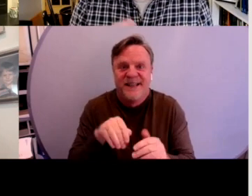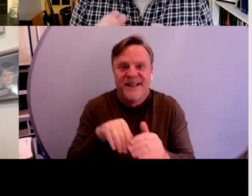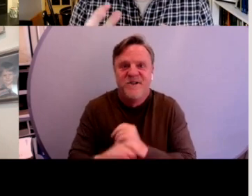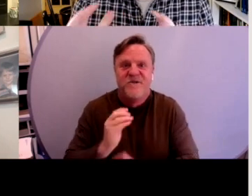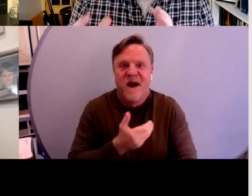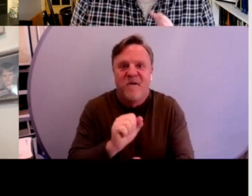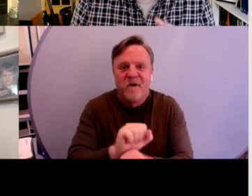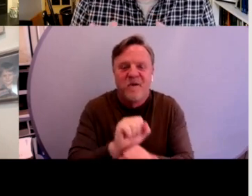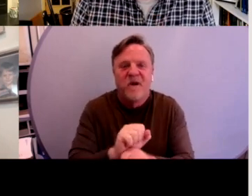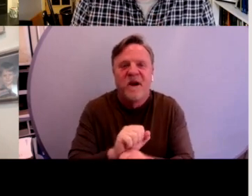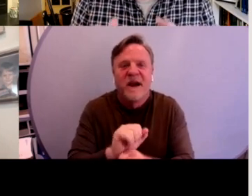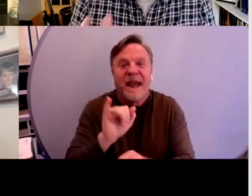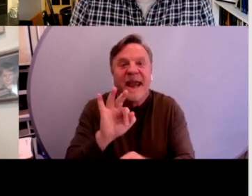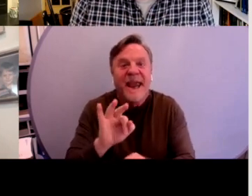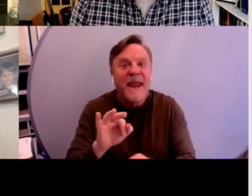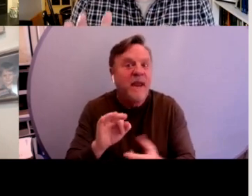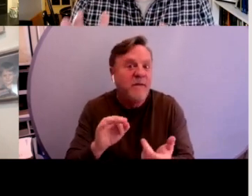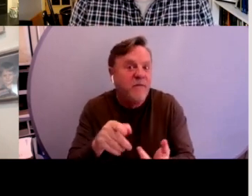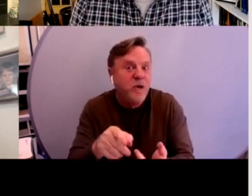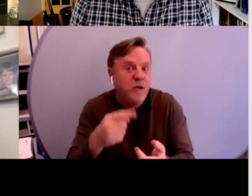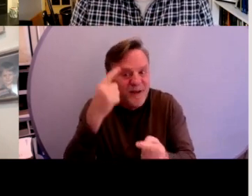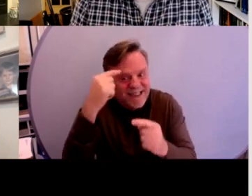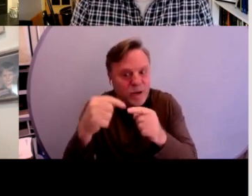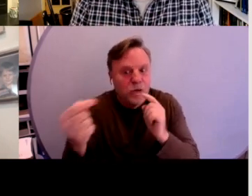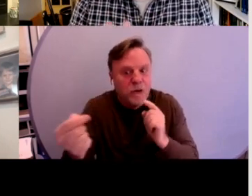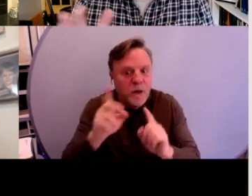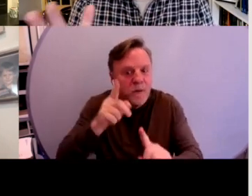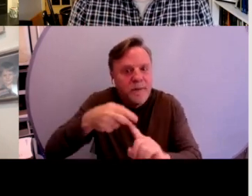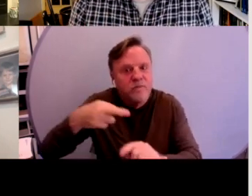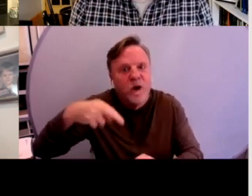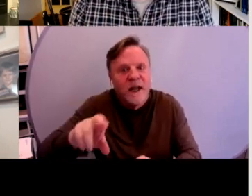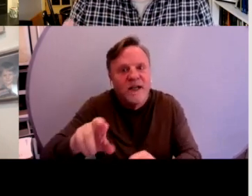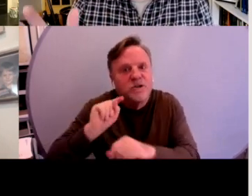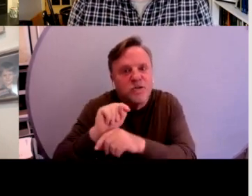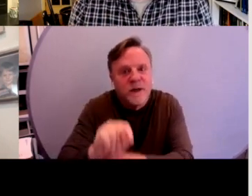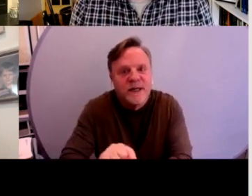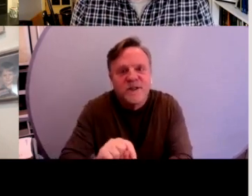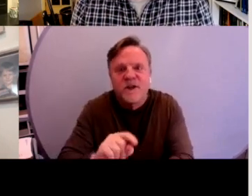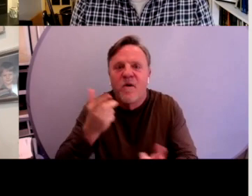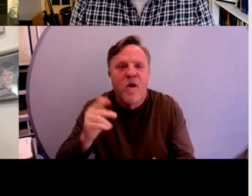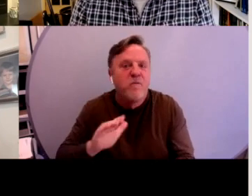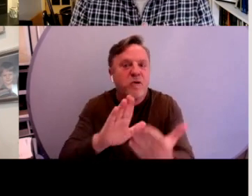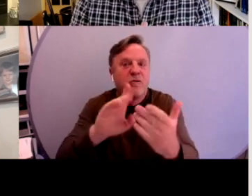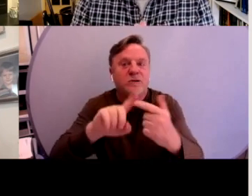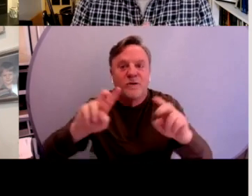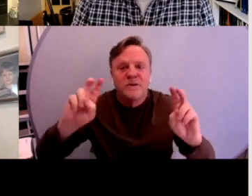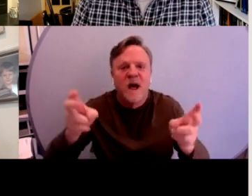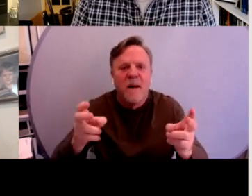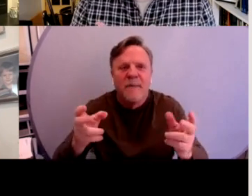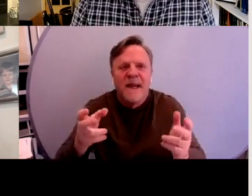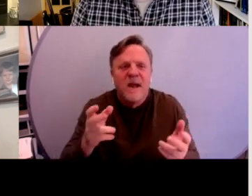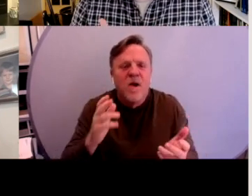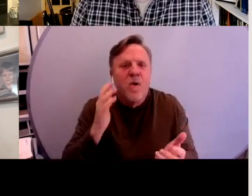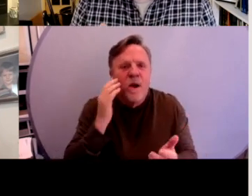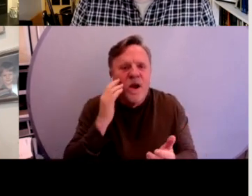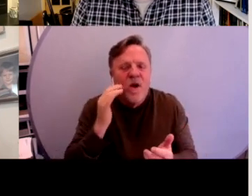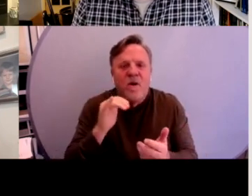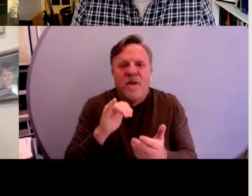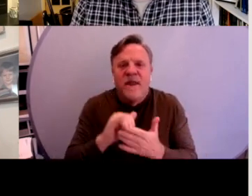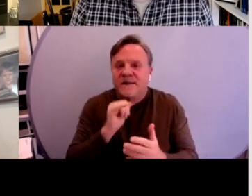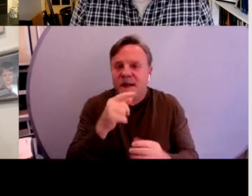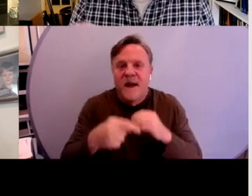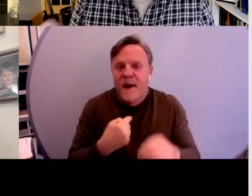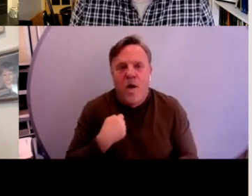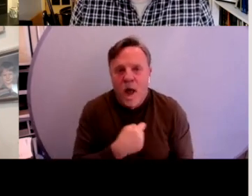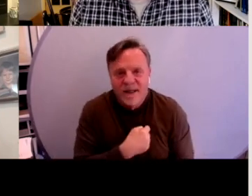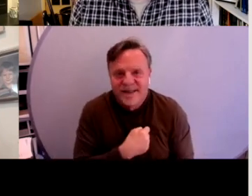That if we disagree with a particular religious tradition or a particular approach to a topic, we know that it's not about us. It's